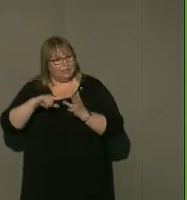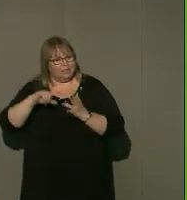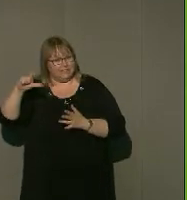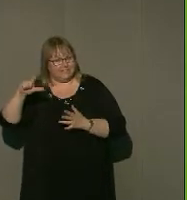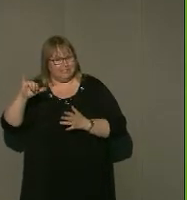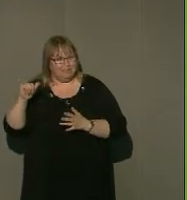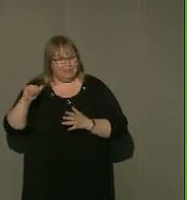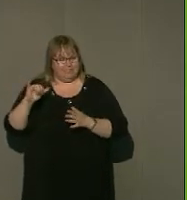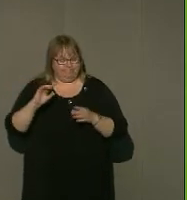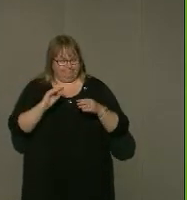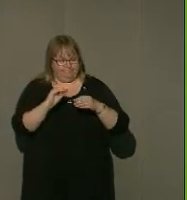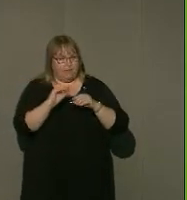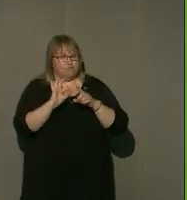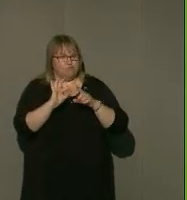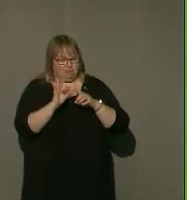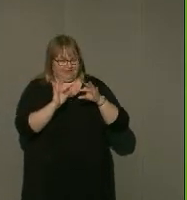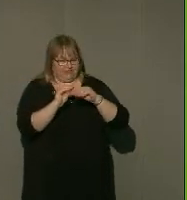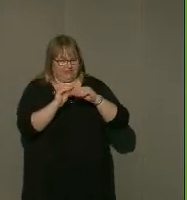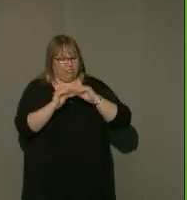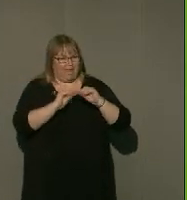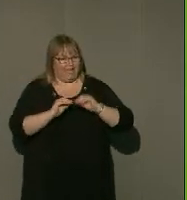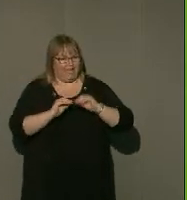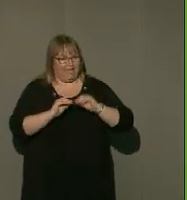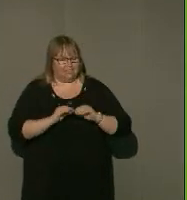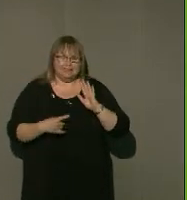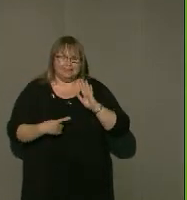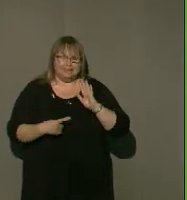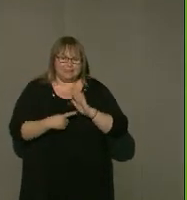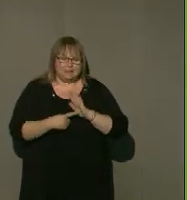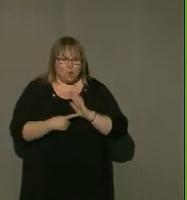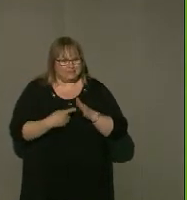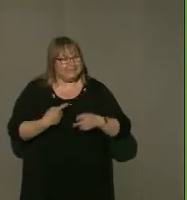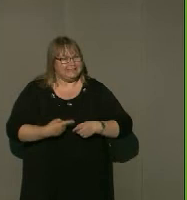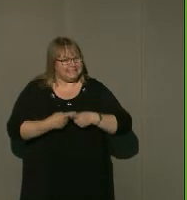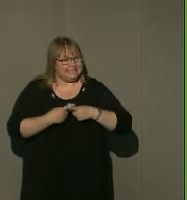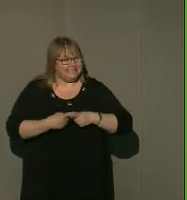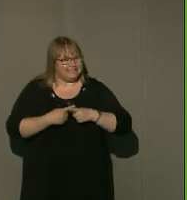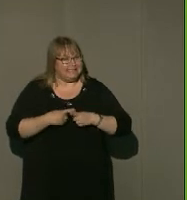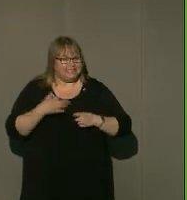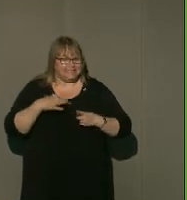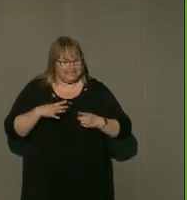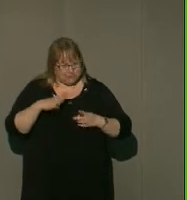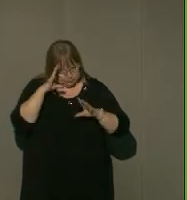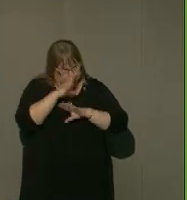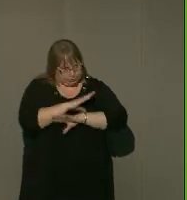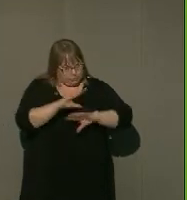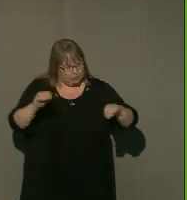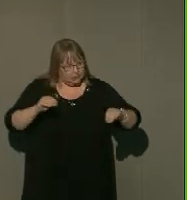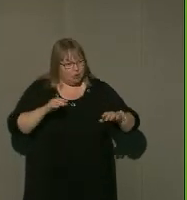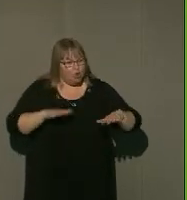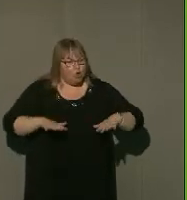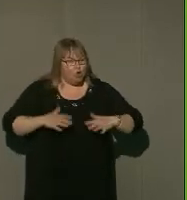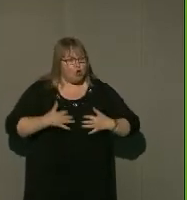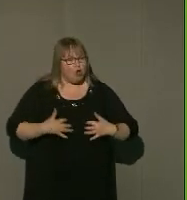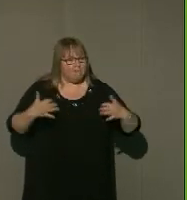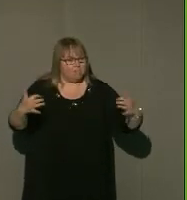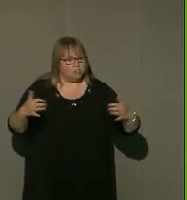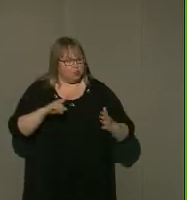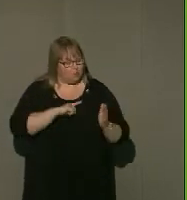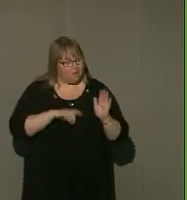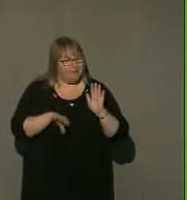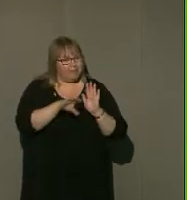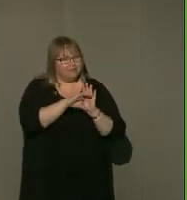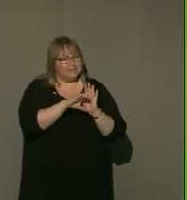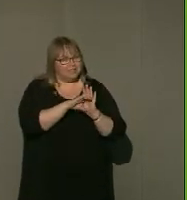priority. It's very important and also very urgent, I think, that conference hears this motion. In that section, there are other